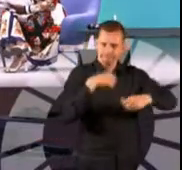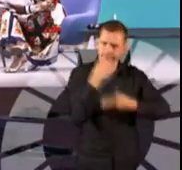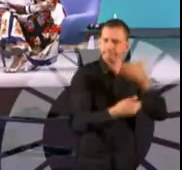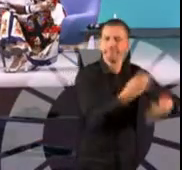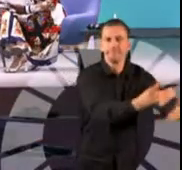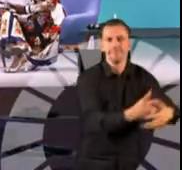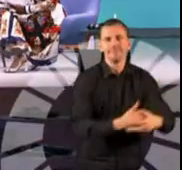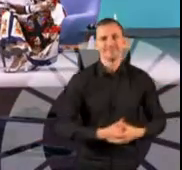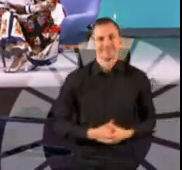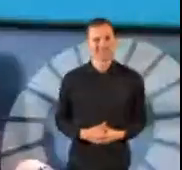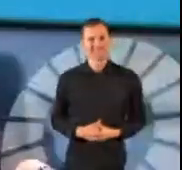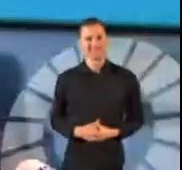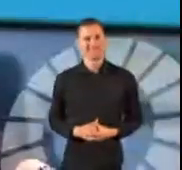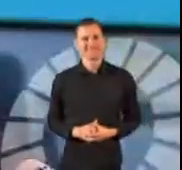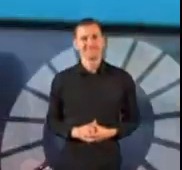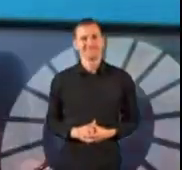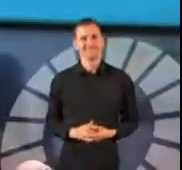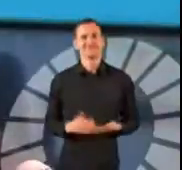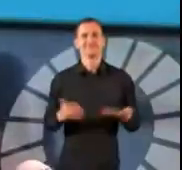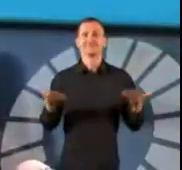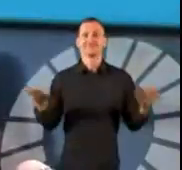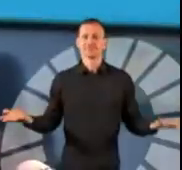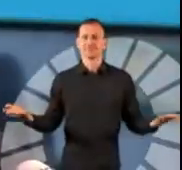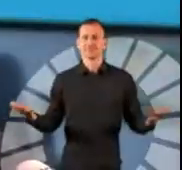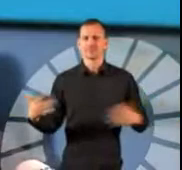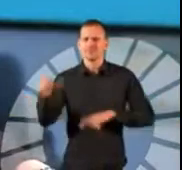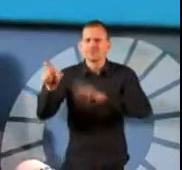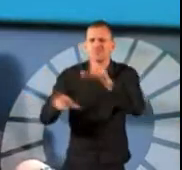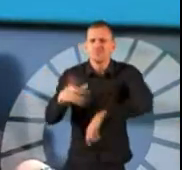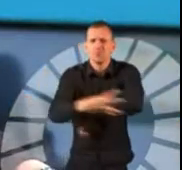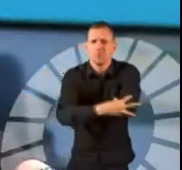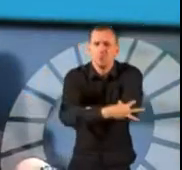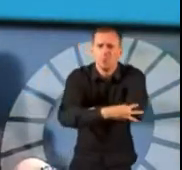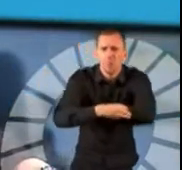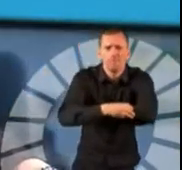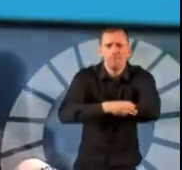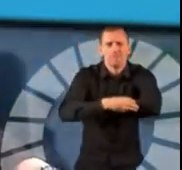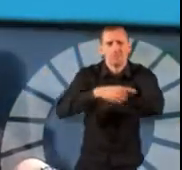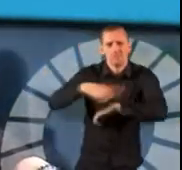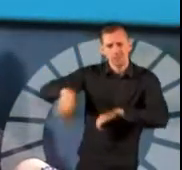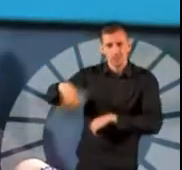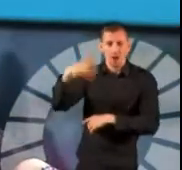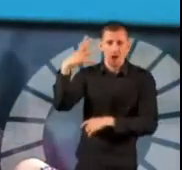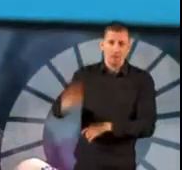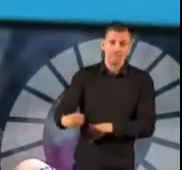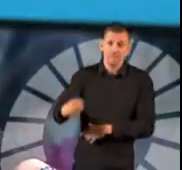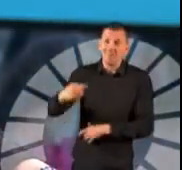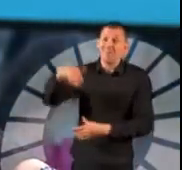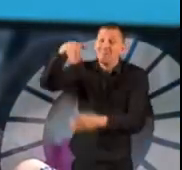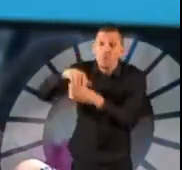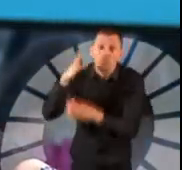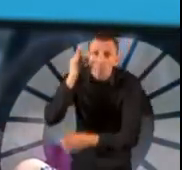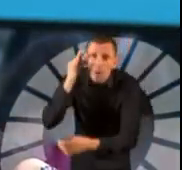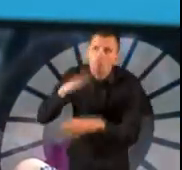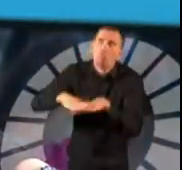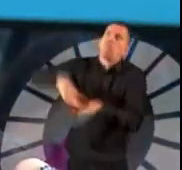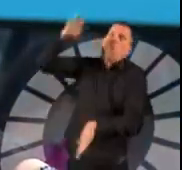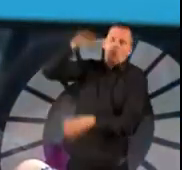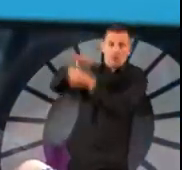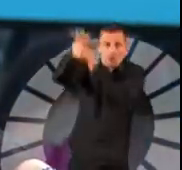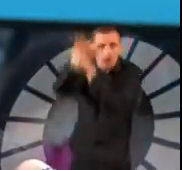Young African women today are enslaved in human trafficking. They are dying in the Mediterranean.